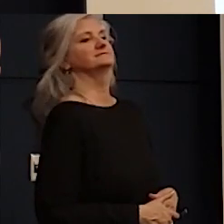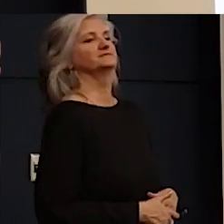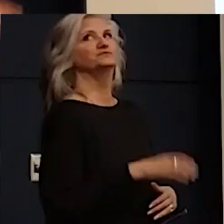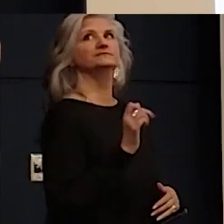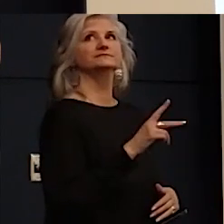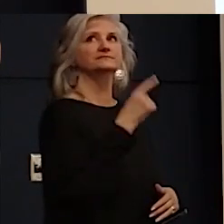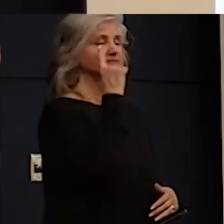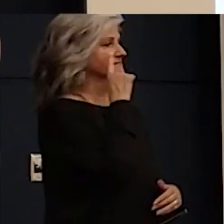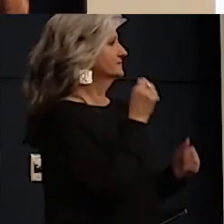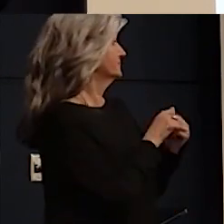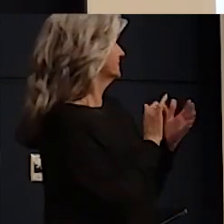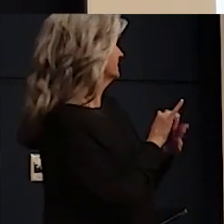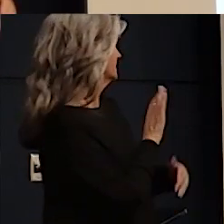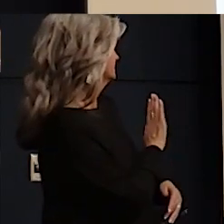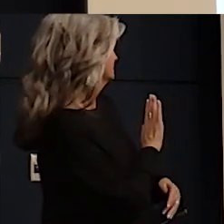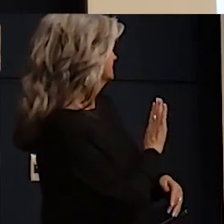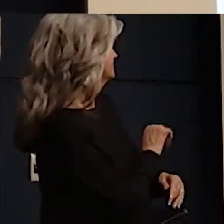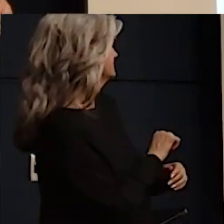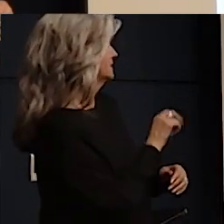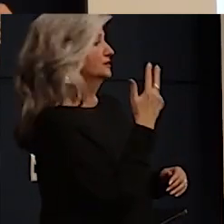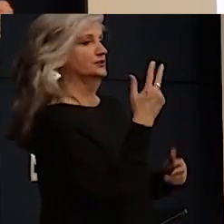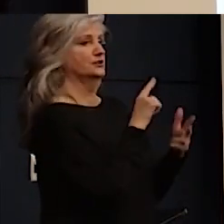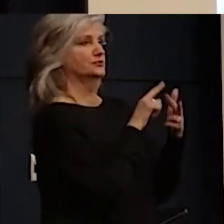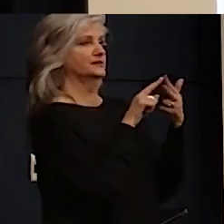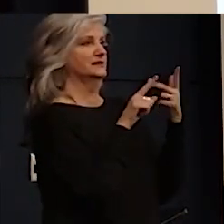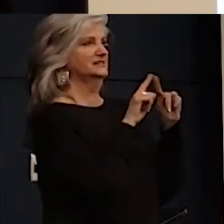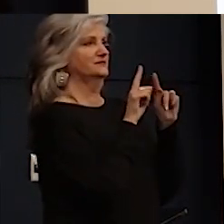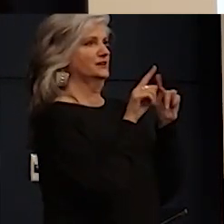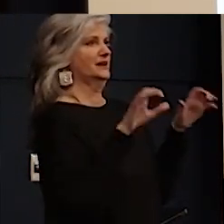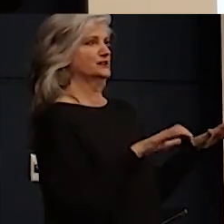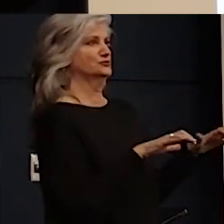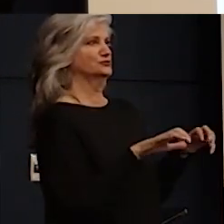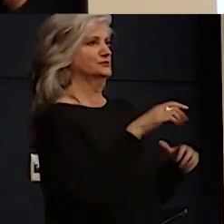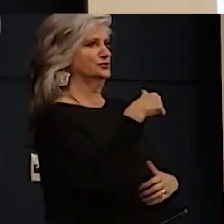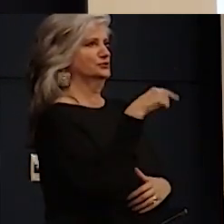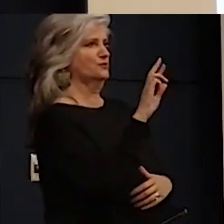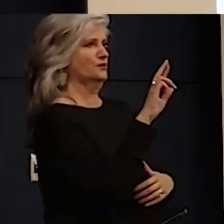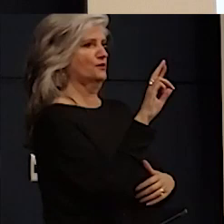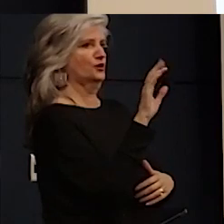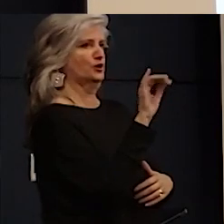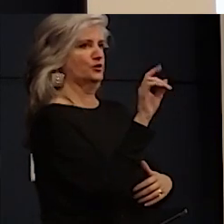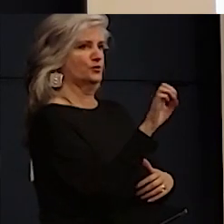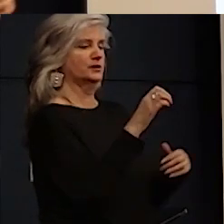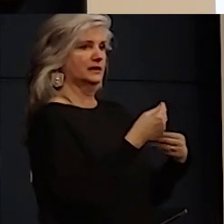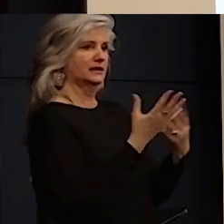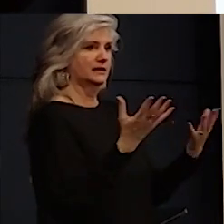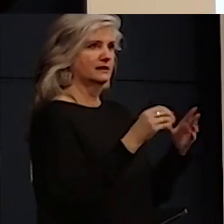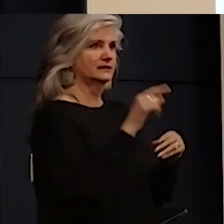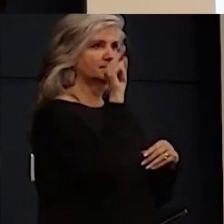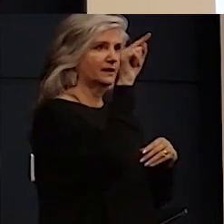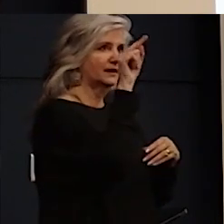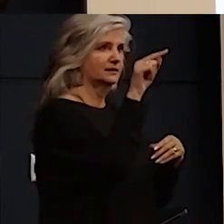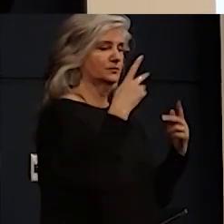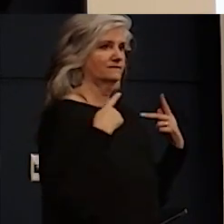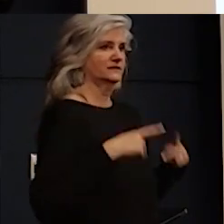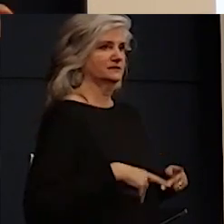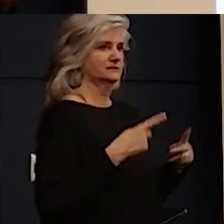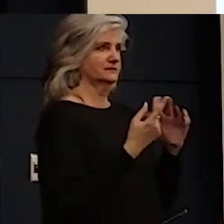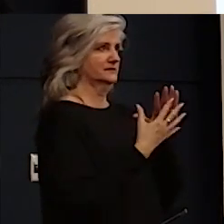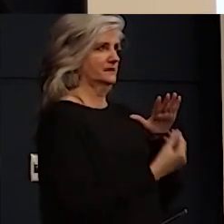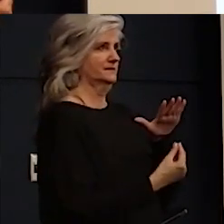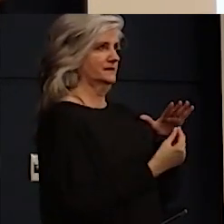Okay, I think with that, here are those three different actions you can take with QR code. This is also the handout in the back if you want a physical copy of